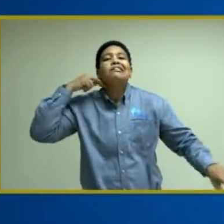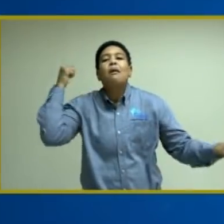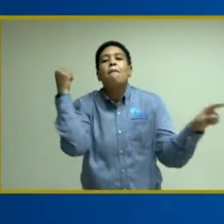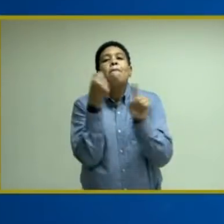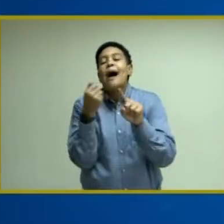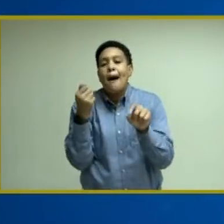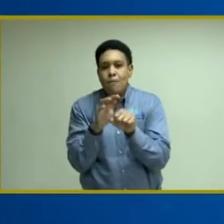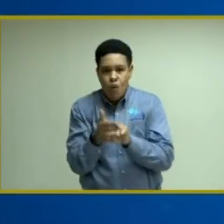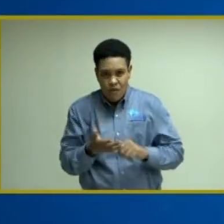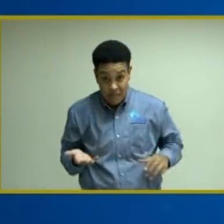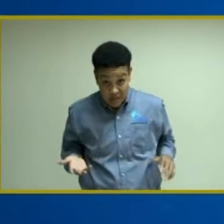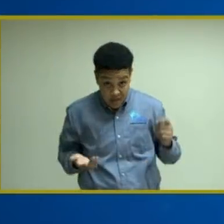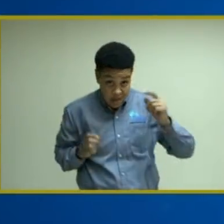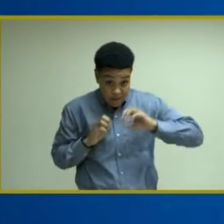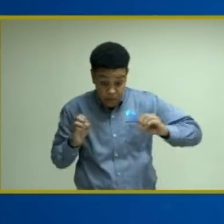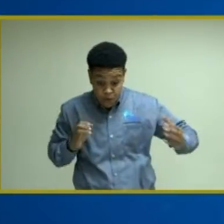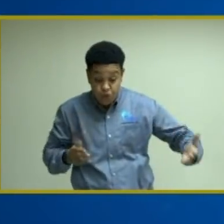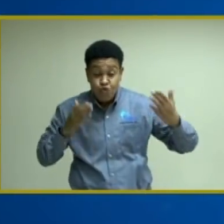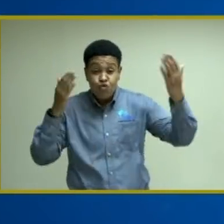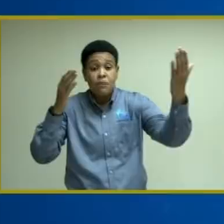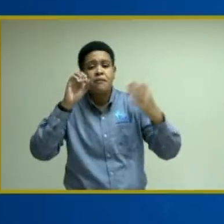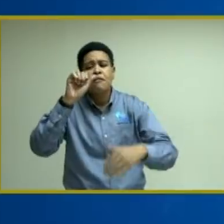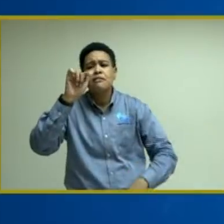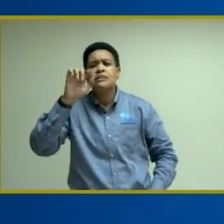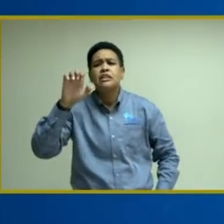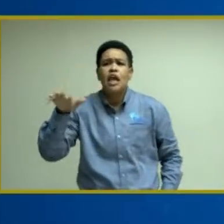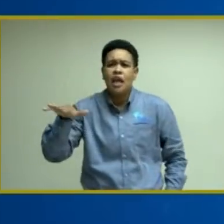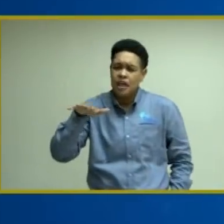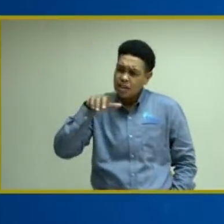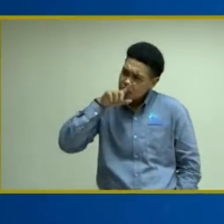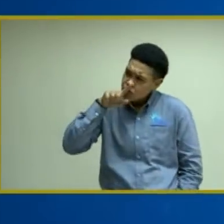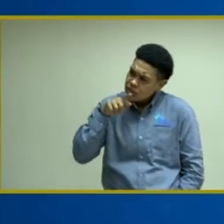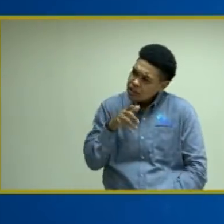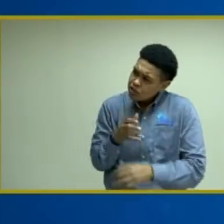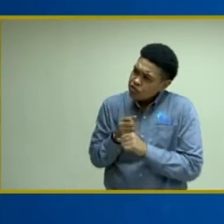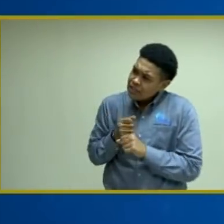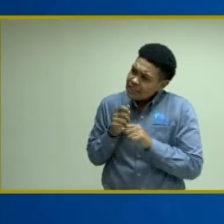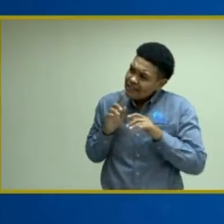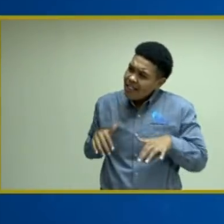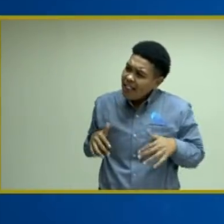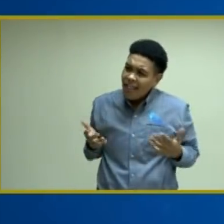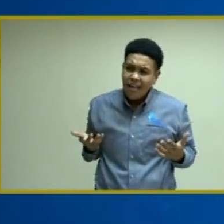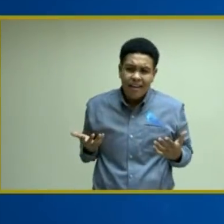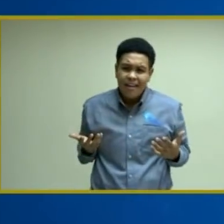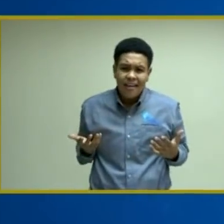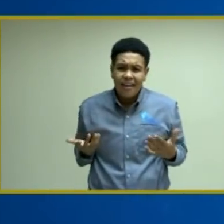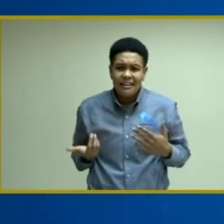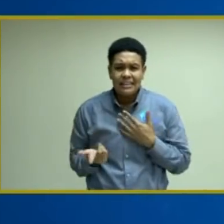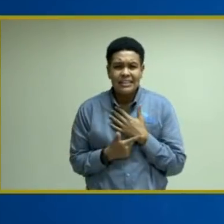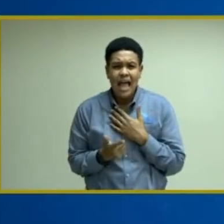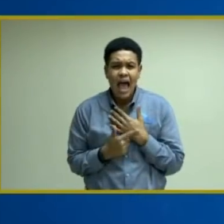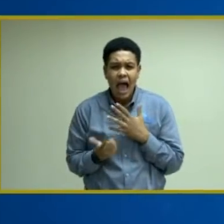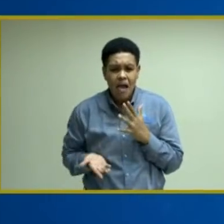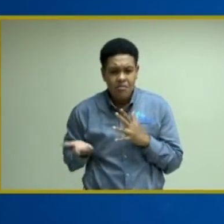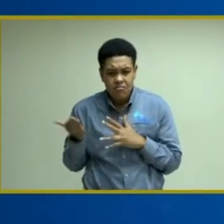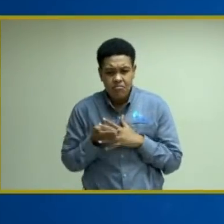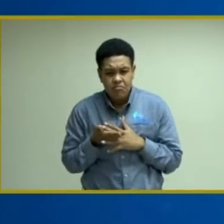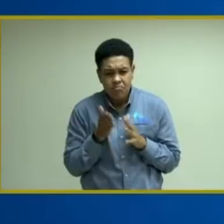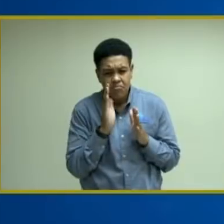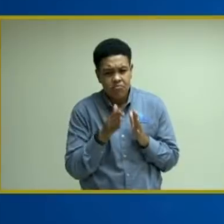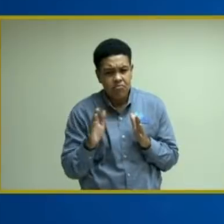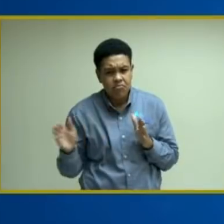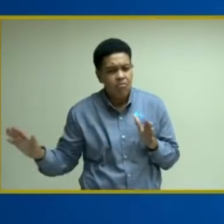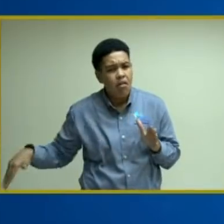No recommendations from the SAGE has been received as yet in terms of the time intervals